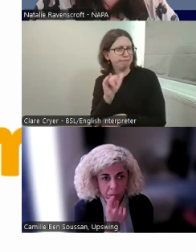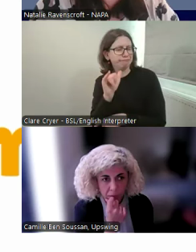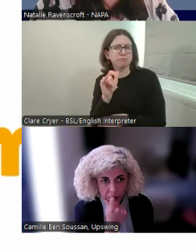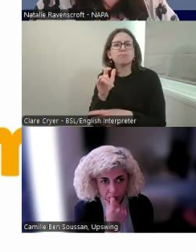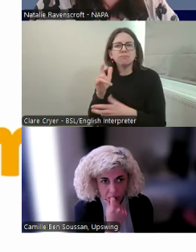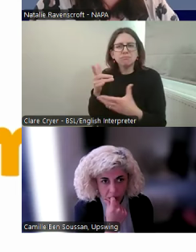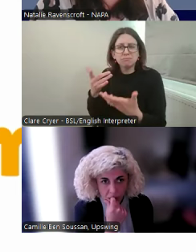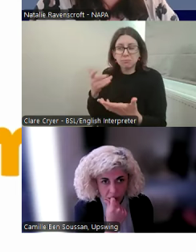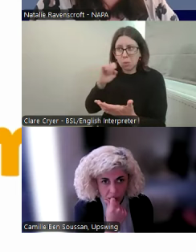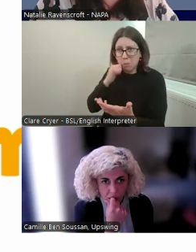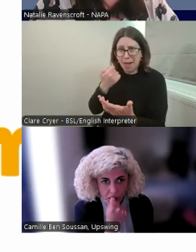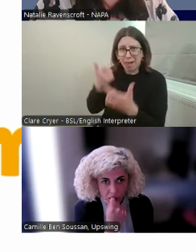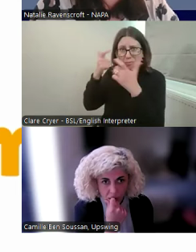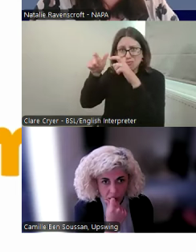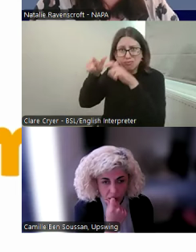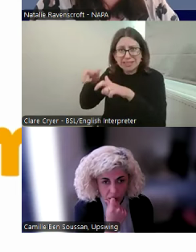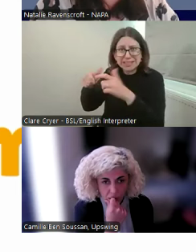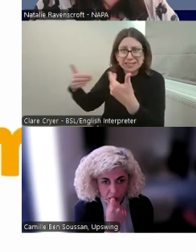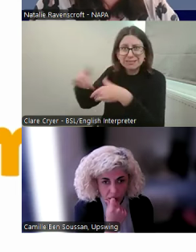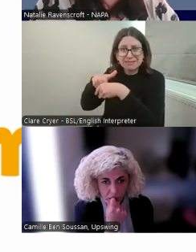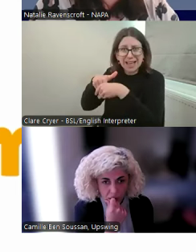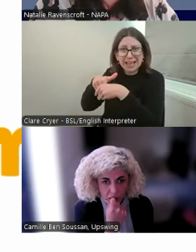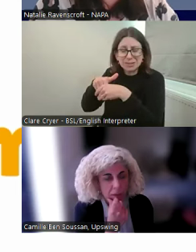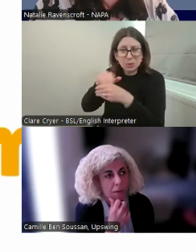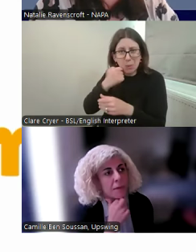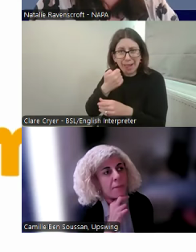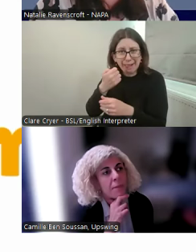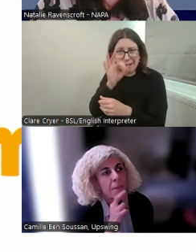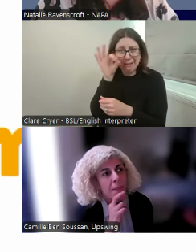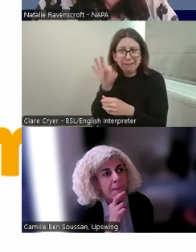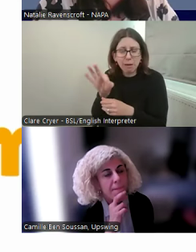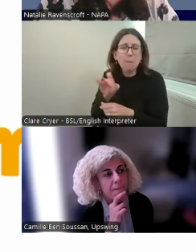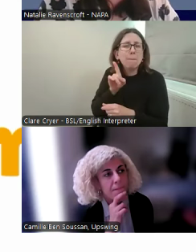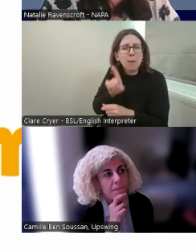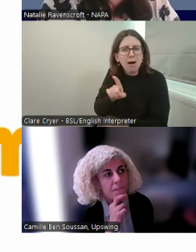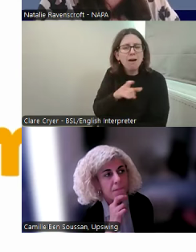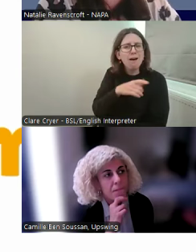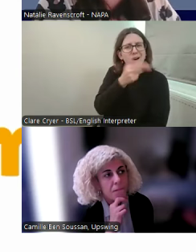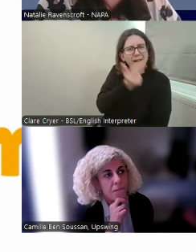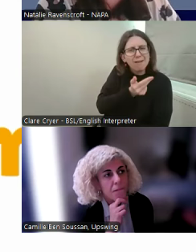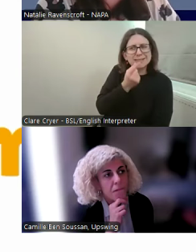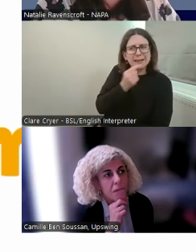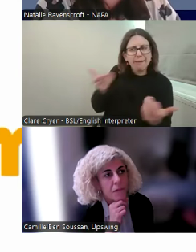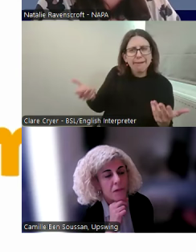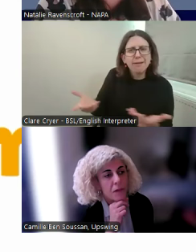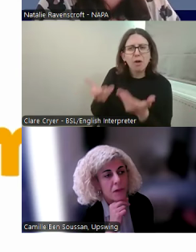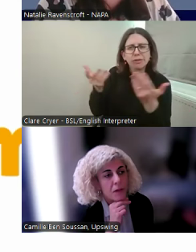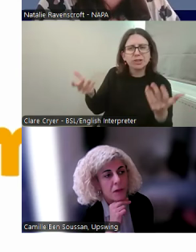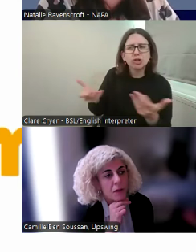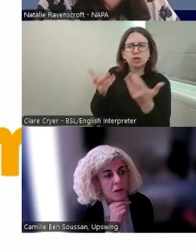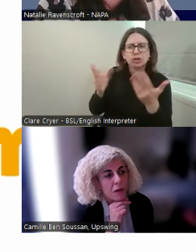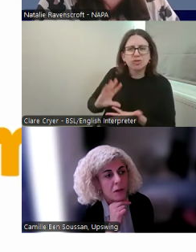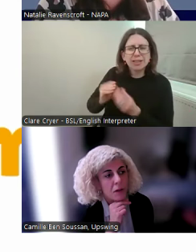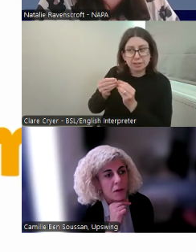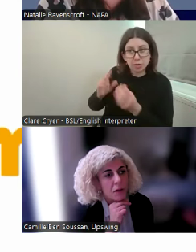or benefit in the creative arts. But artists can really encourage and amplify the creativity that's